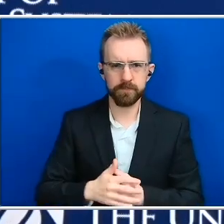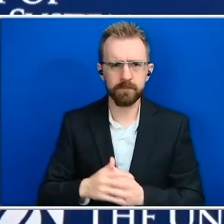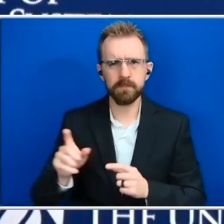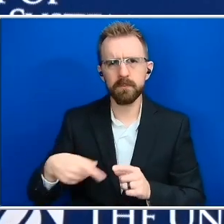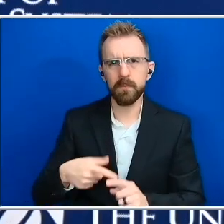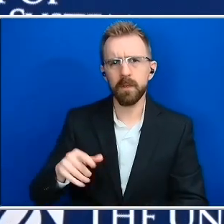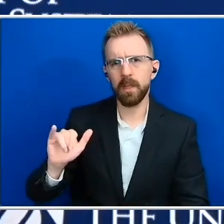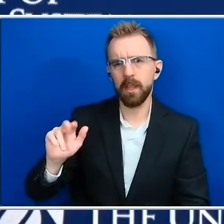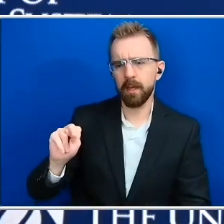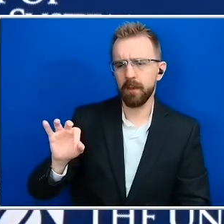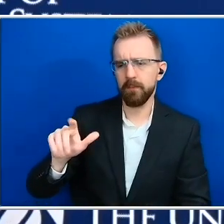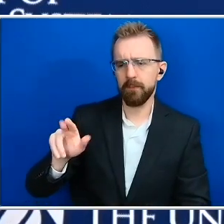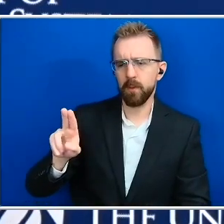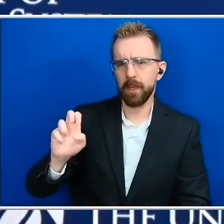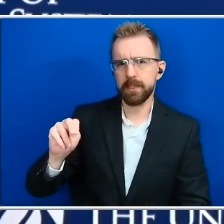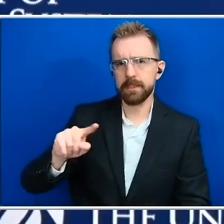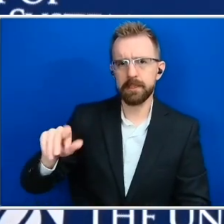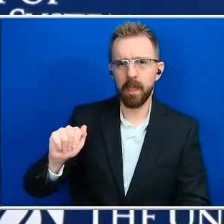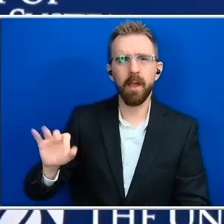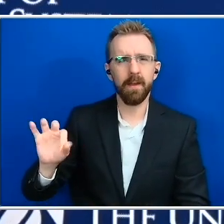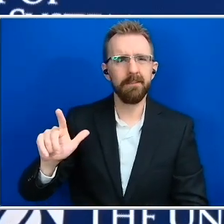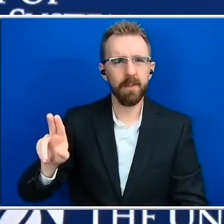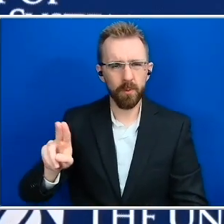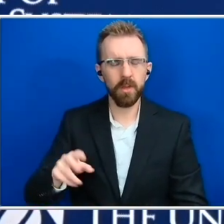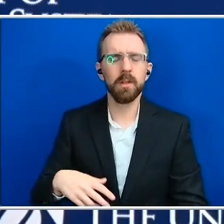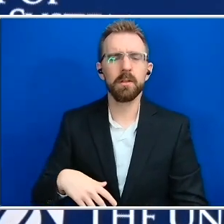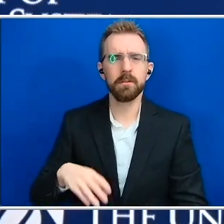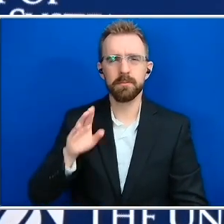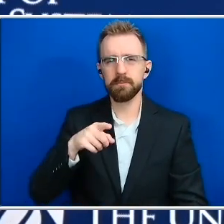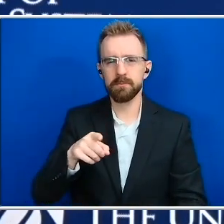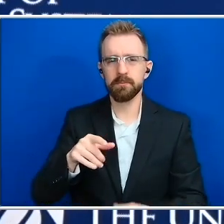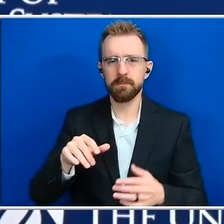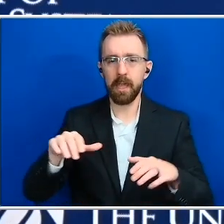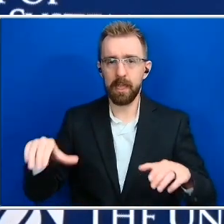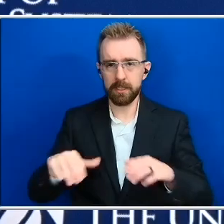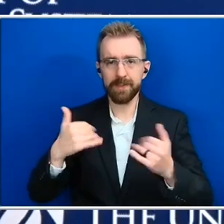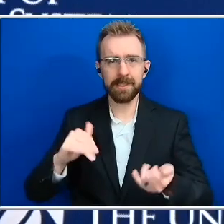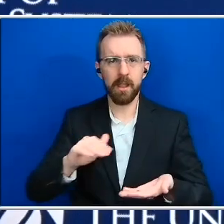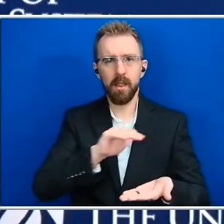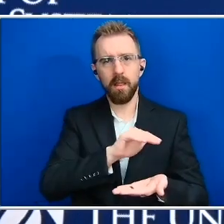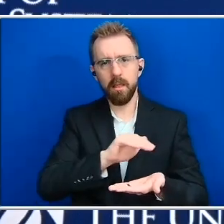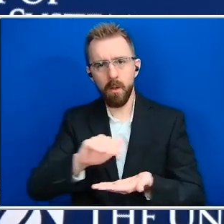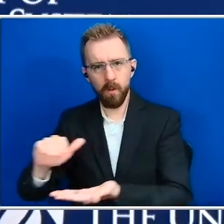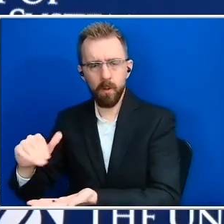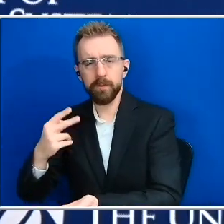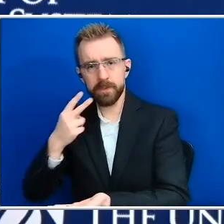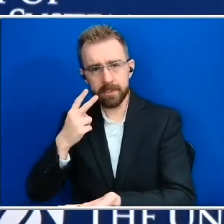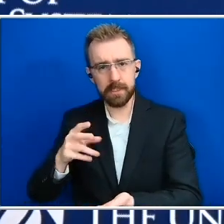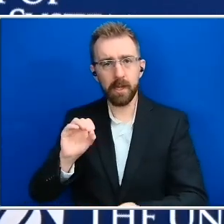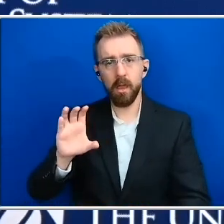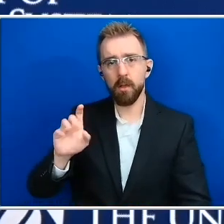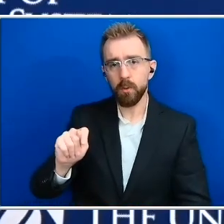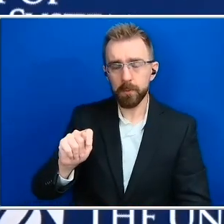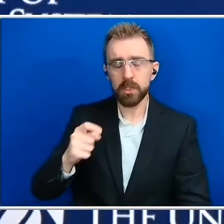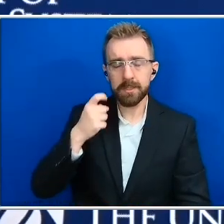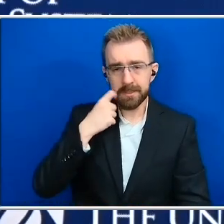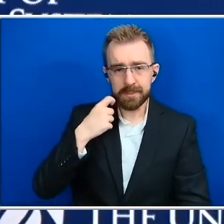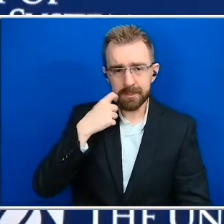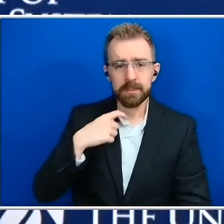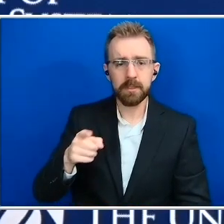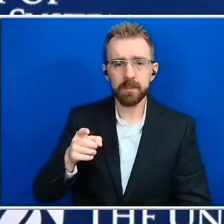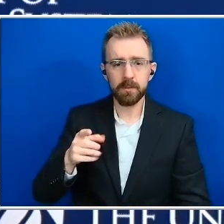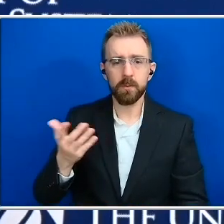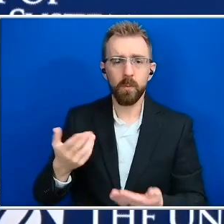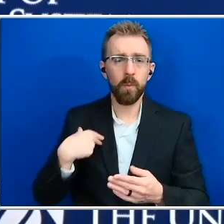that influenza, although activity continues to be low, we have recently seen that in October, there was what we believe was our